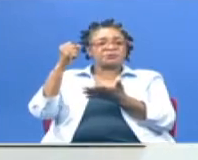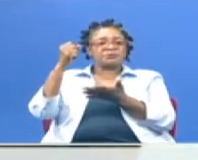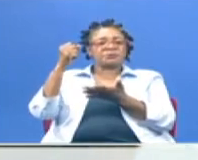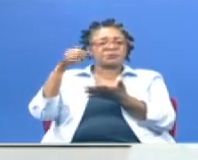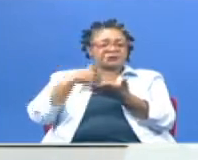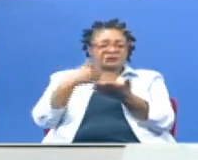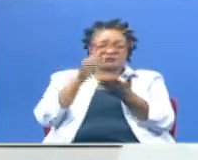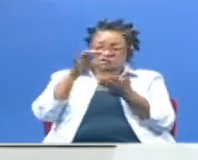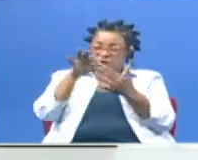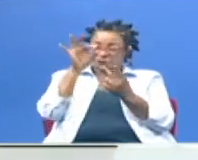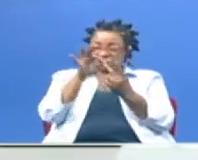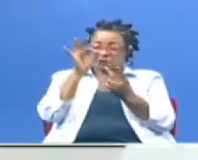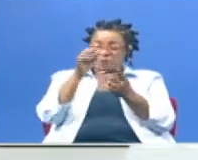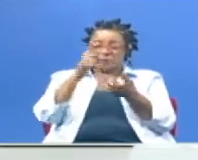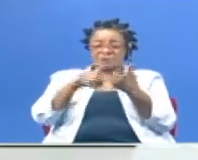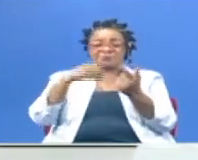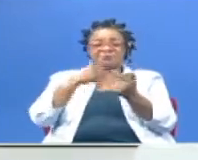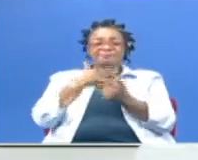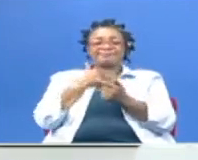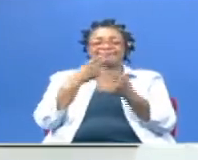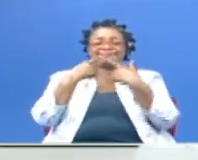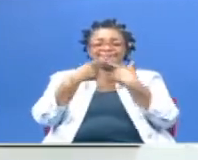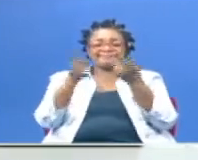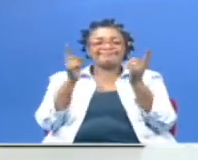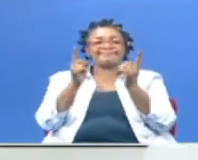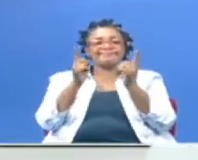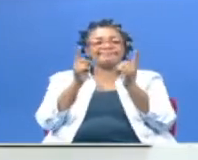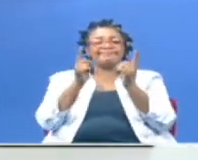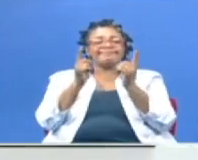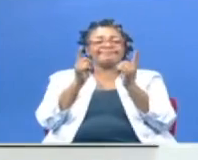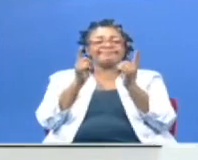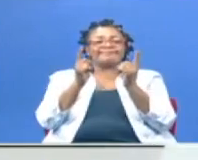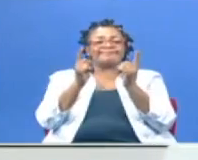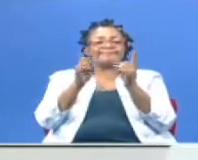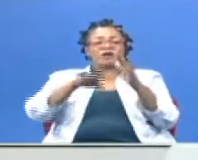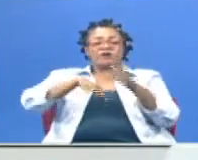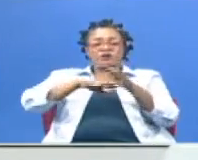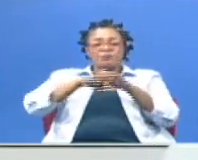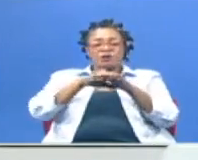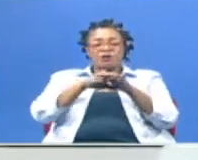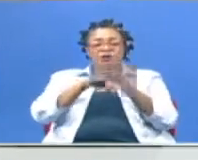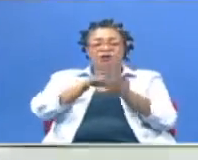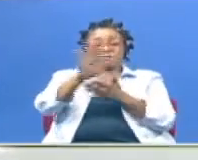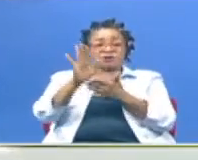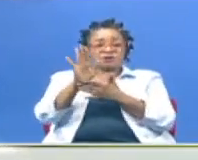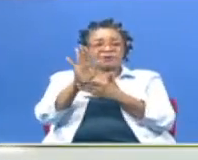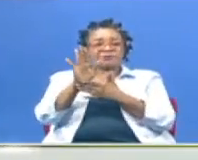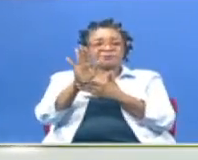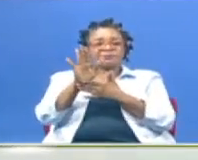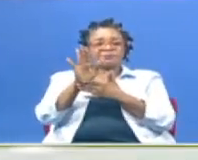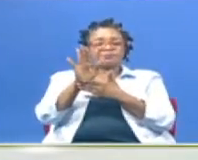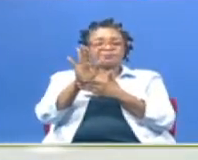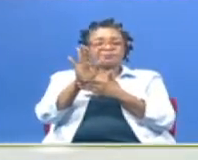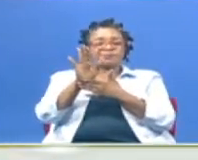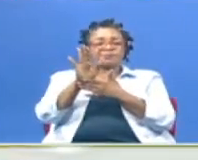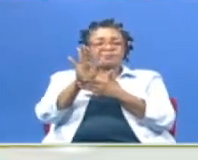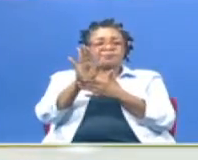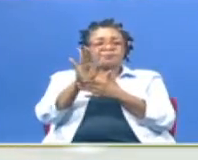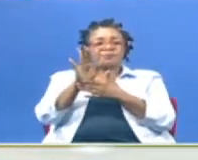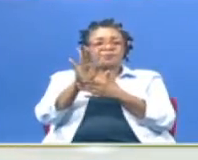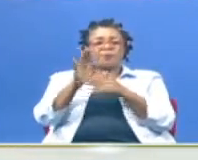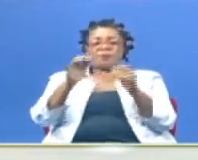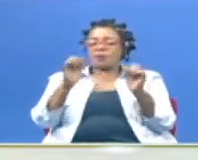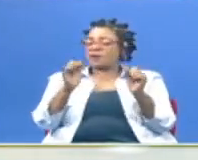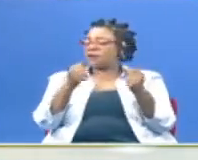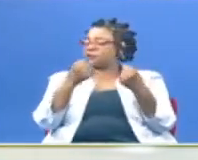Exploring options, what I want to tell the clubs and football lovers is that we cannot let